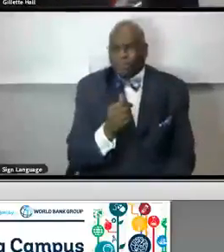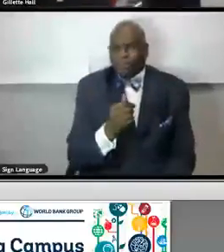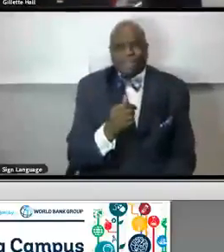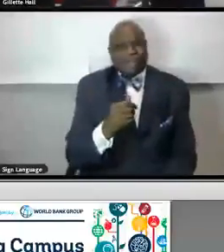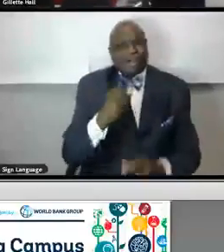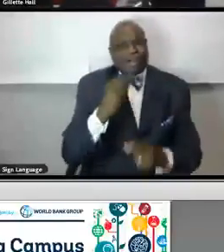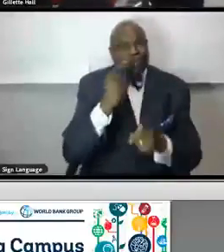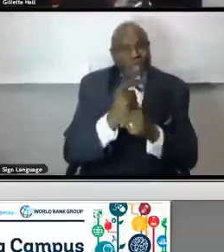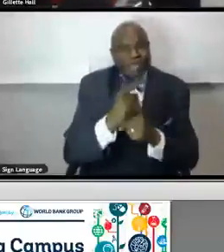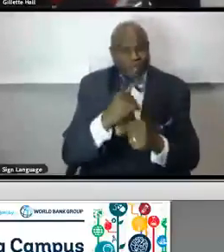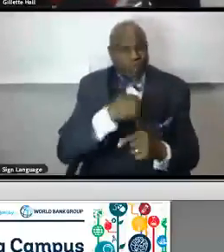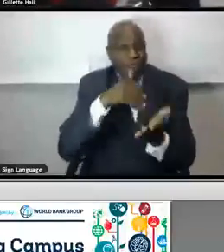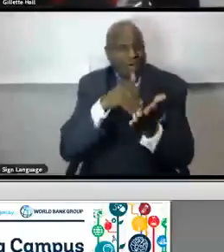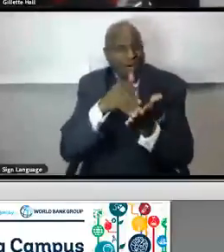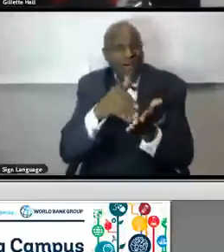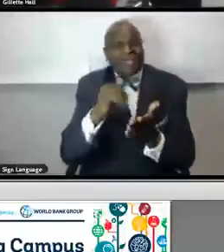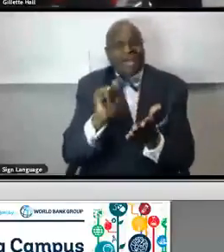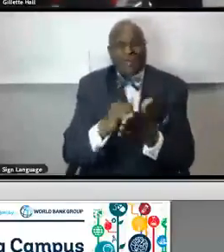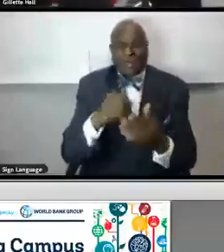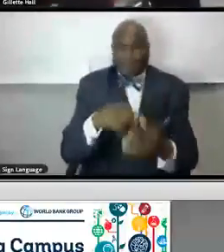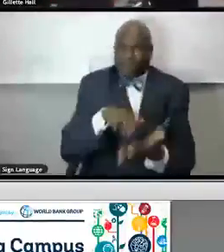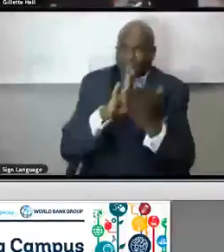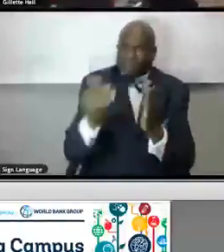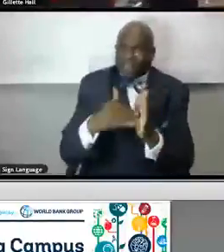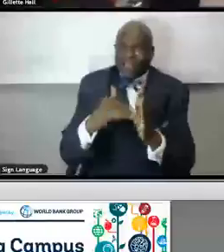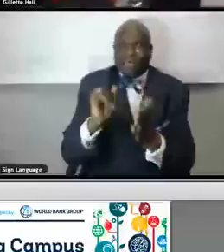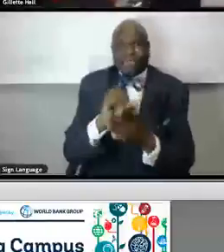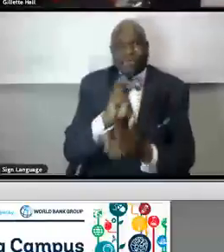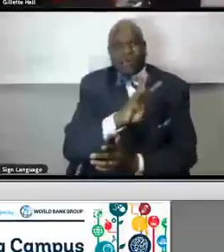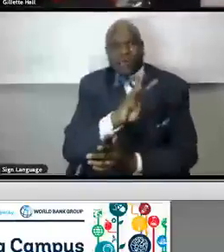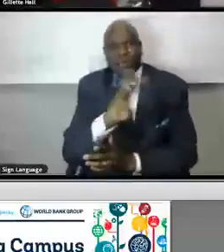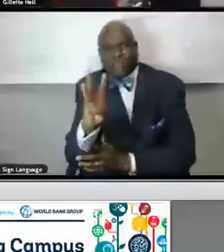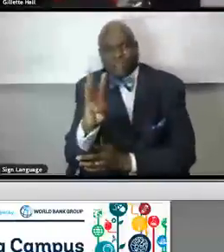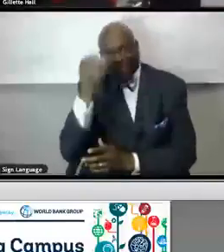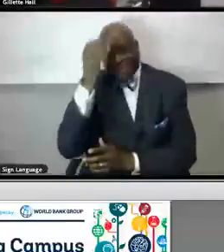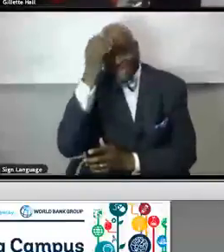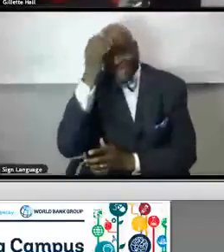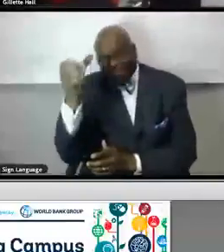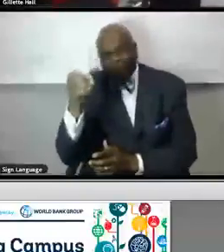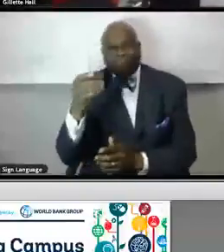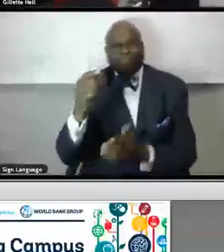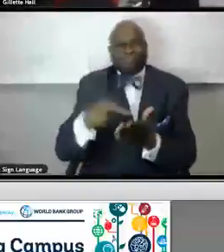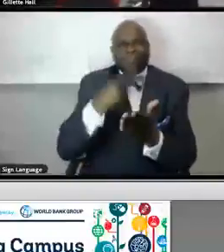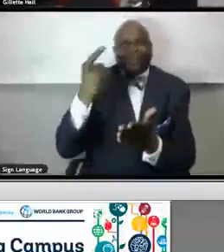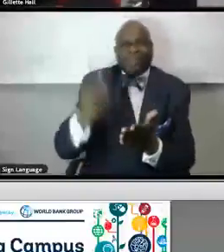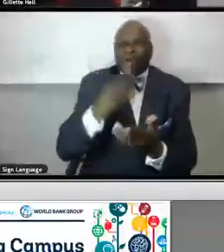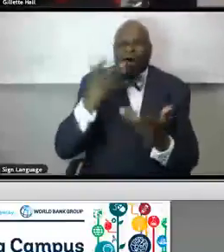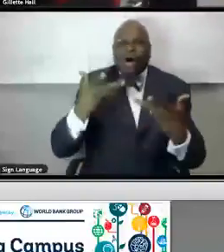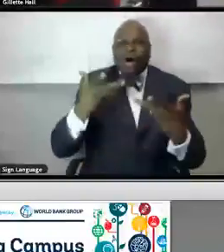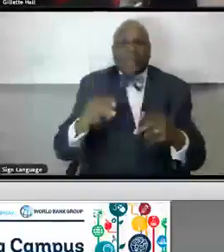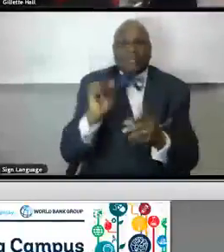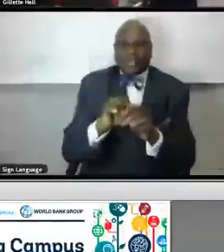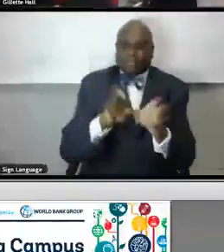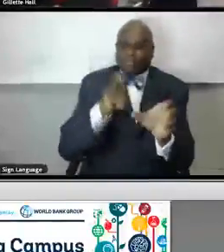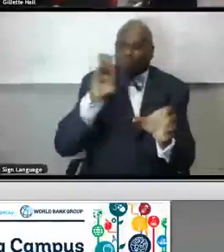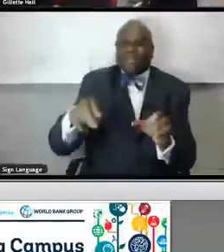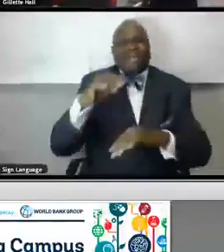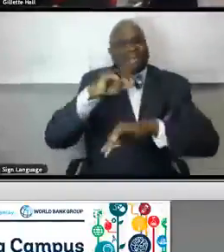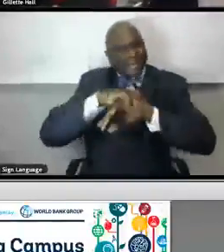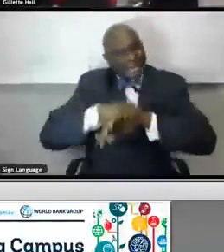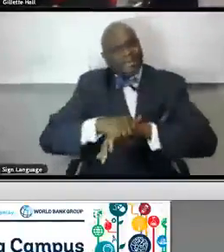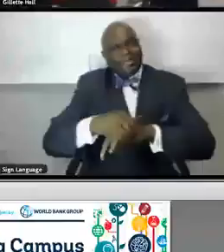Right, so we often come again with this Western Preconceived ideas. Right? And sometimes they're already leapfrogging ahead of us in